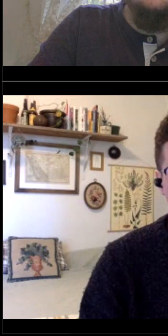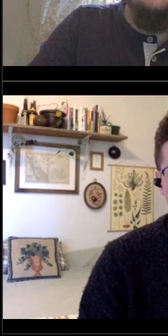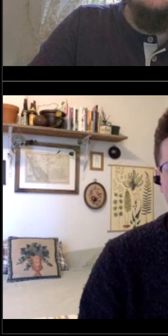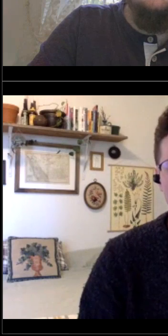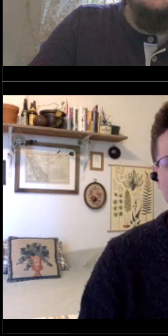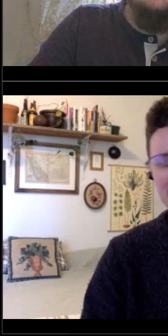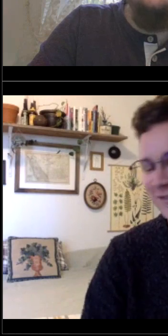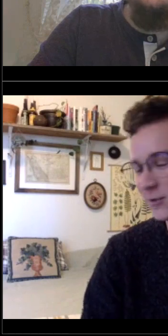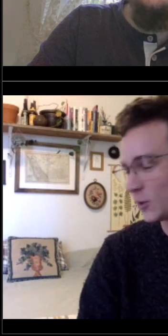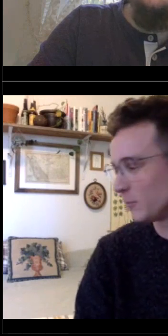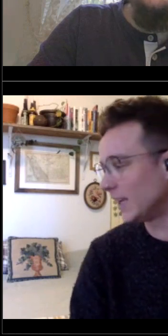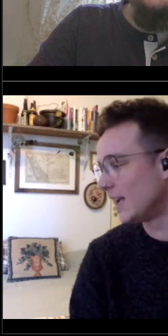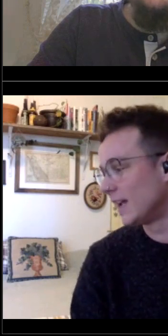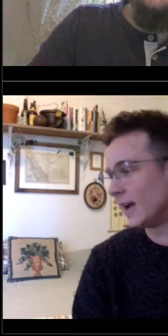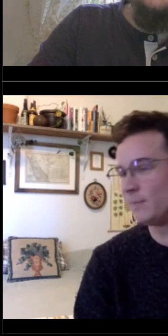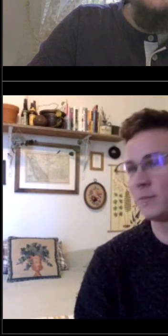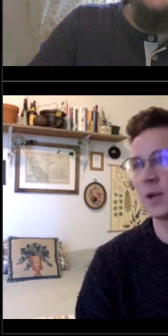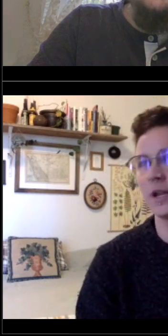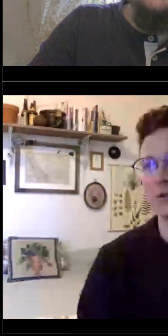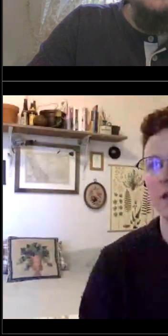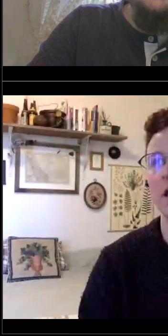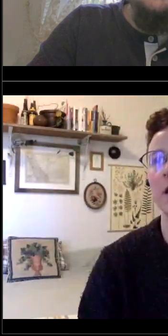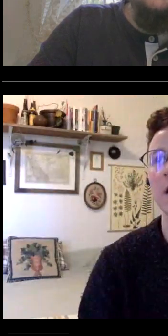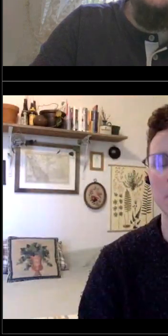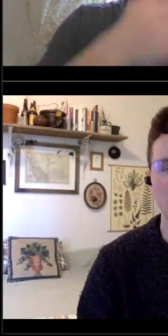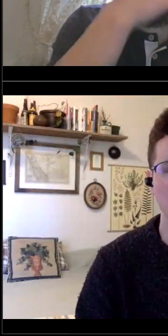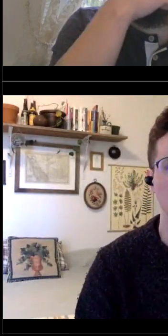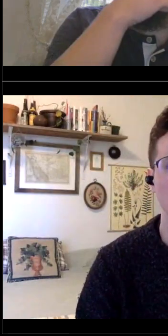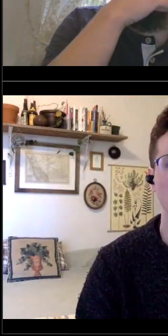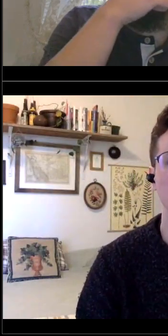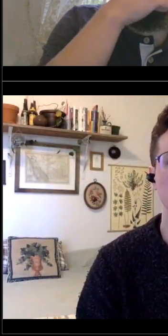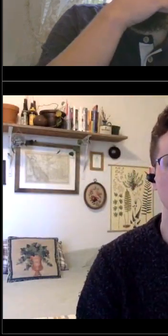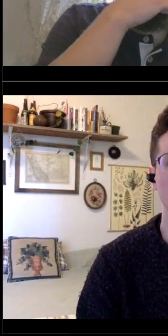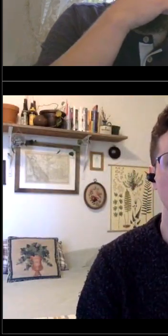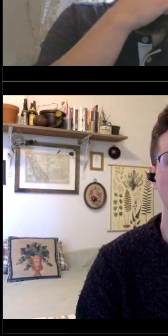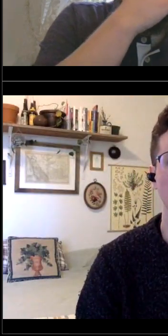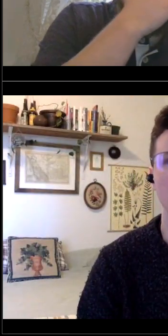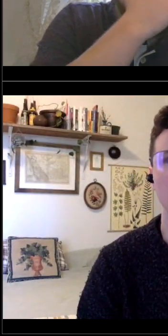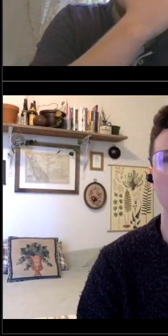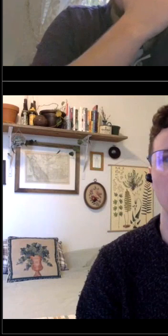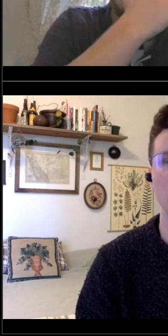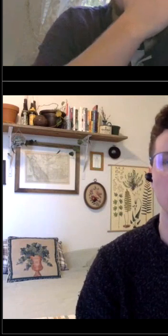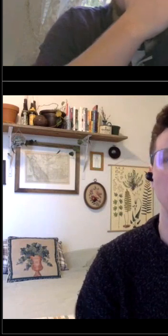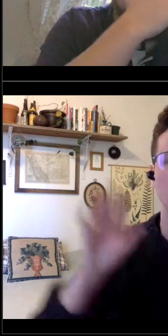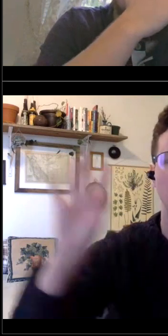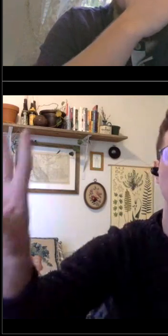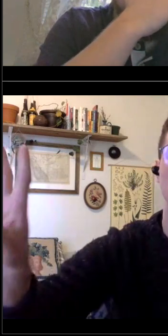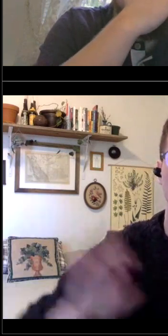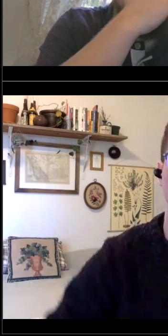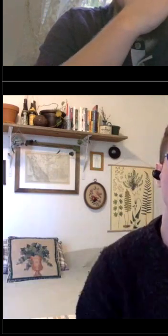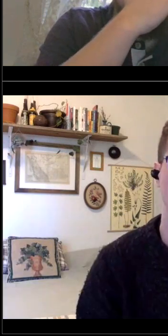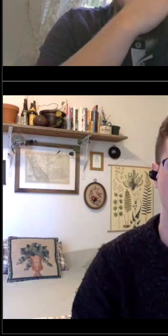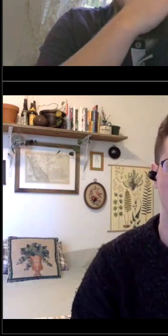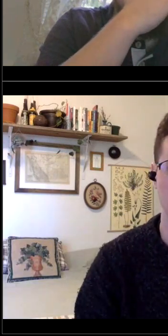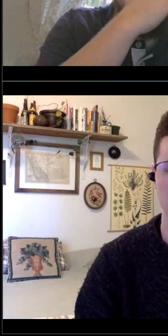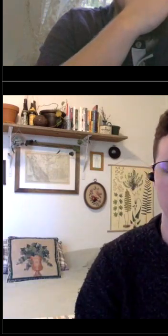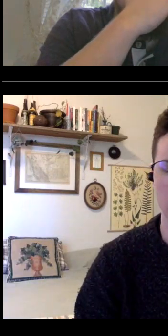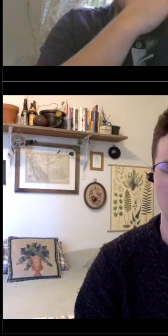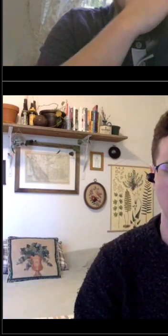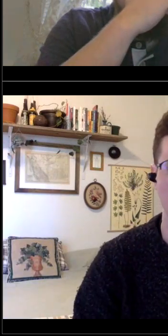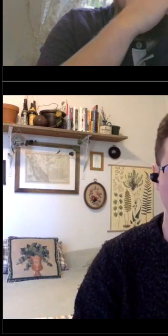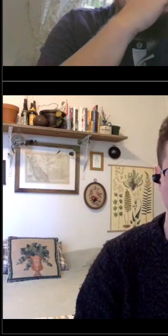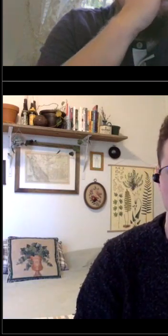that that's necessarily the solution, but I do think that committing those pronouns to memory are crucial. And I also want to echo what Kirby